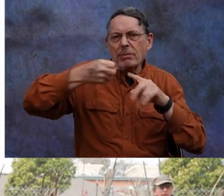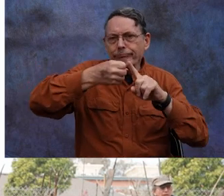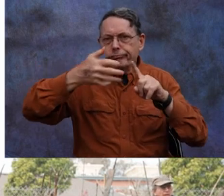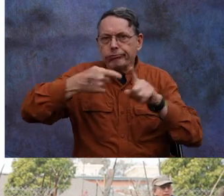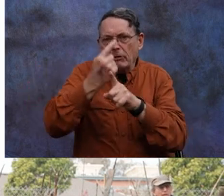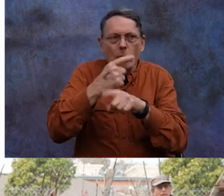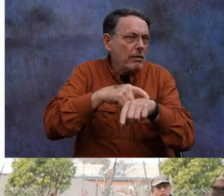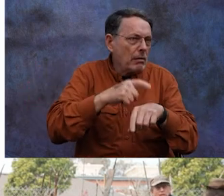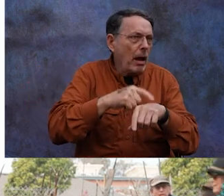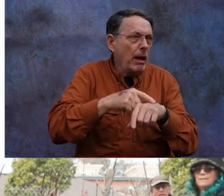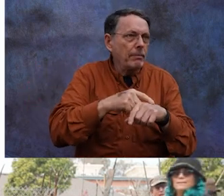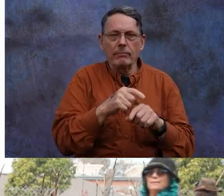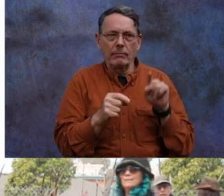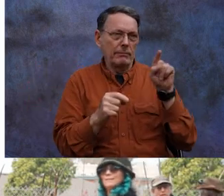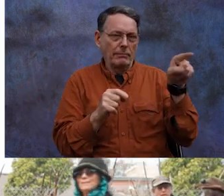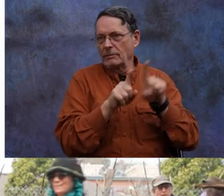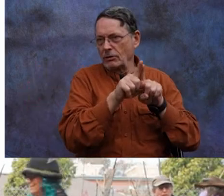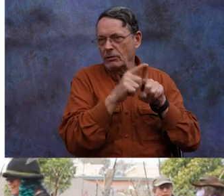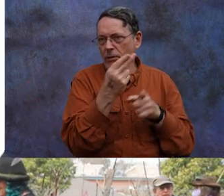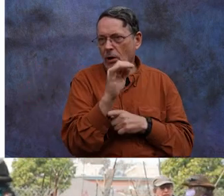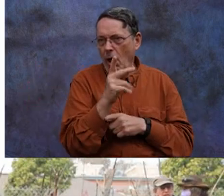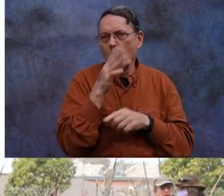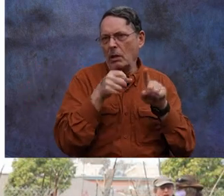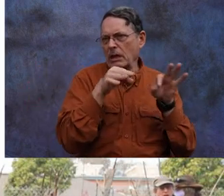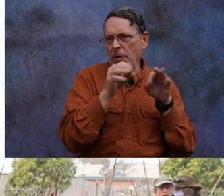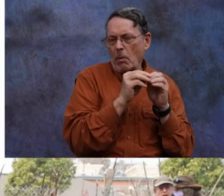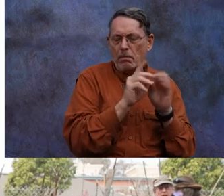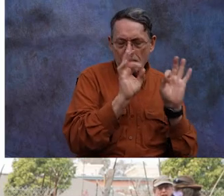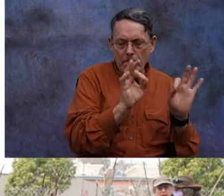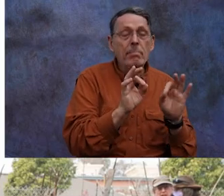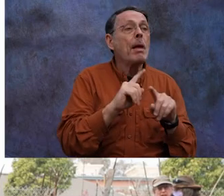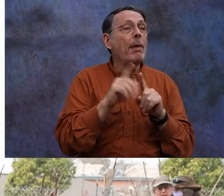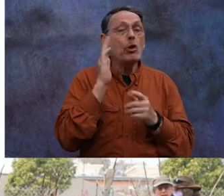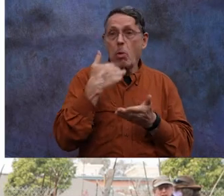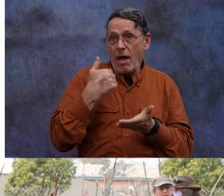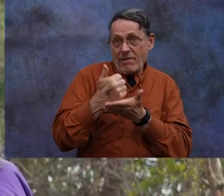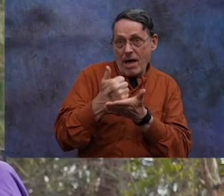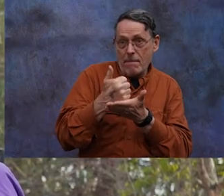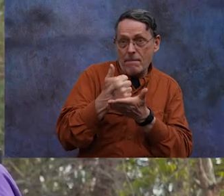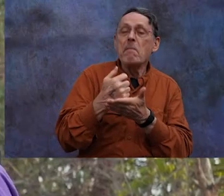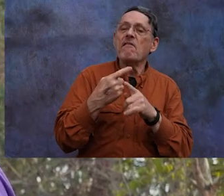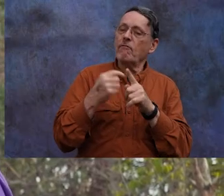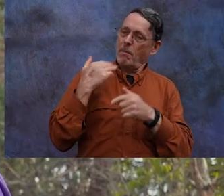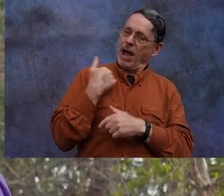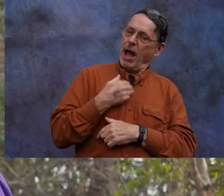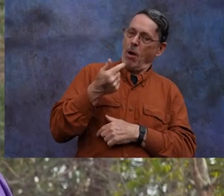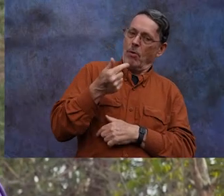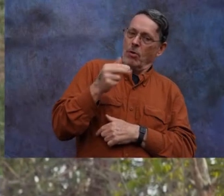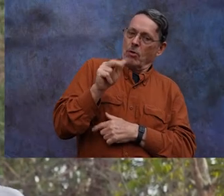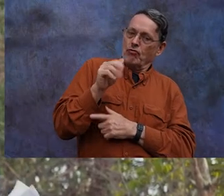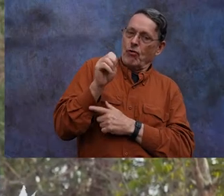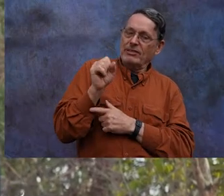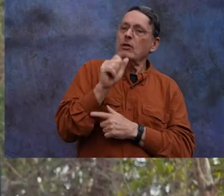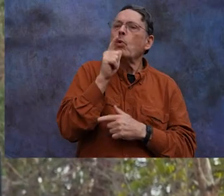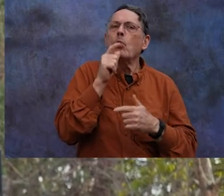right moment, she being Starhawk. But I will say this, you will have help of the graces who are wearing white. Where